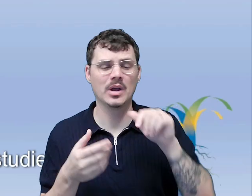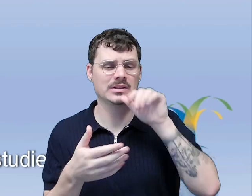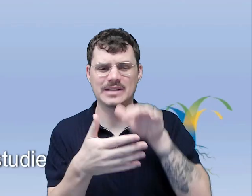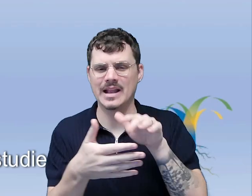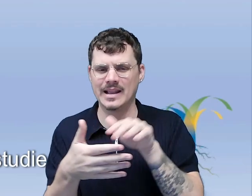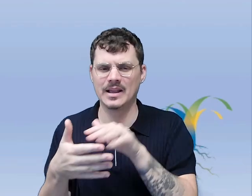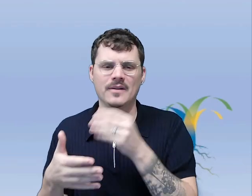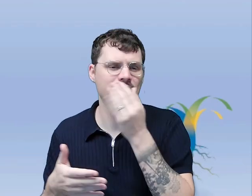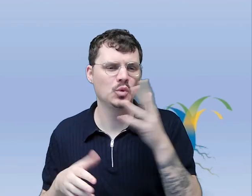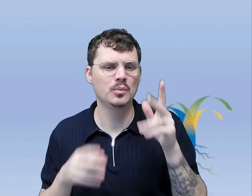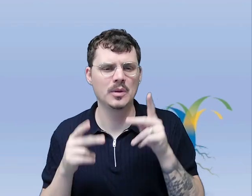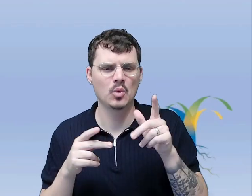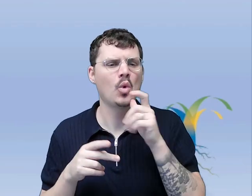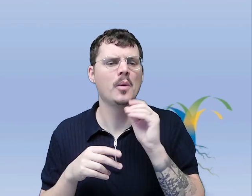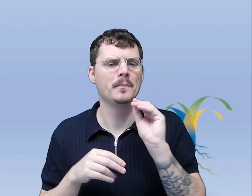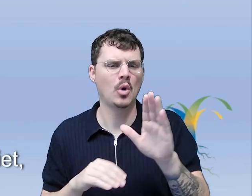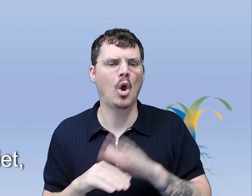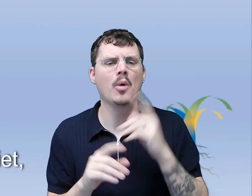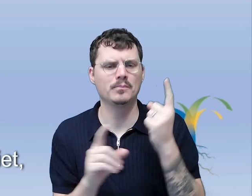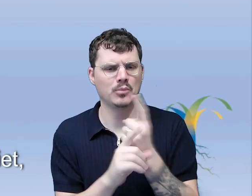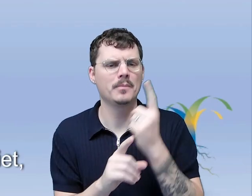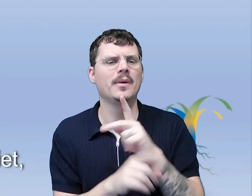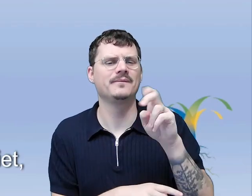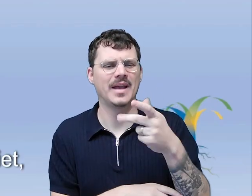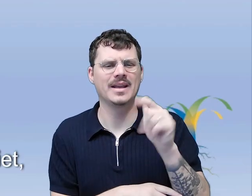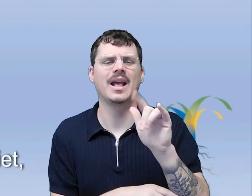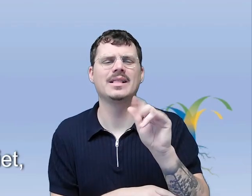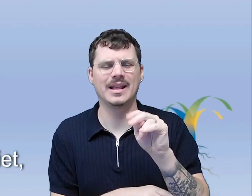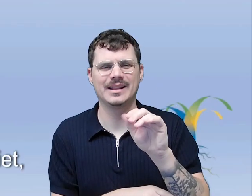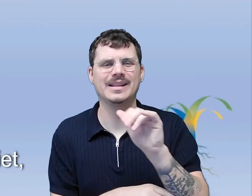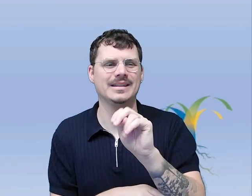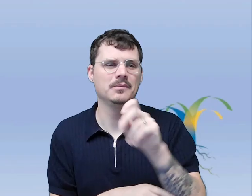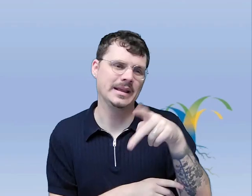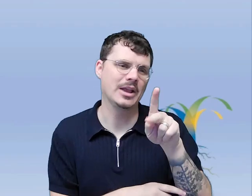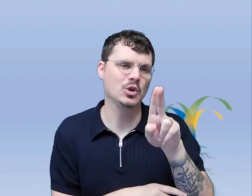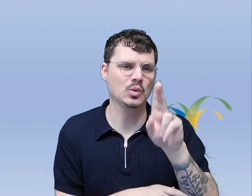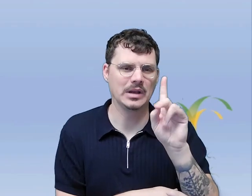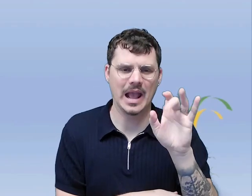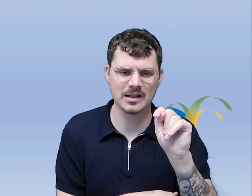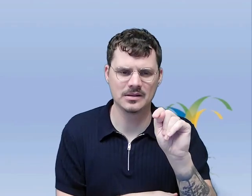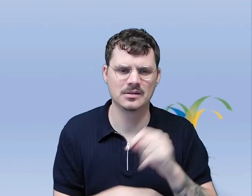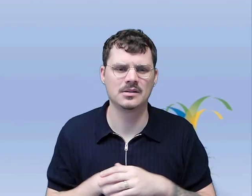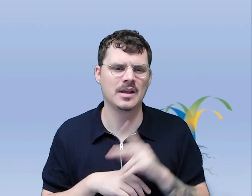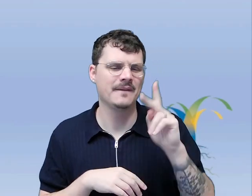did a few studies where people were put on the proper phenylalanine diet, PKU